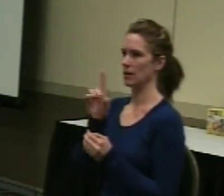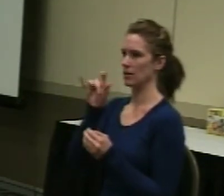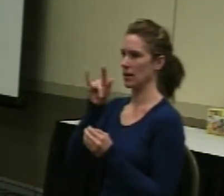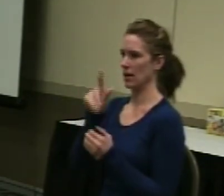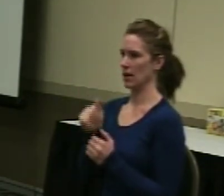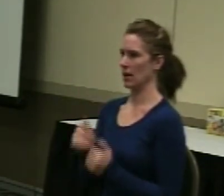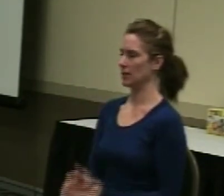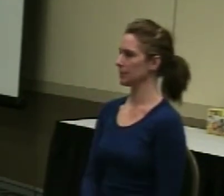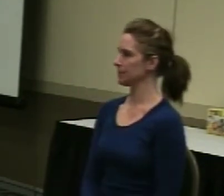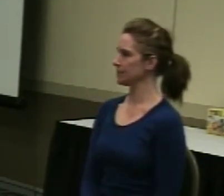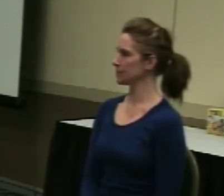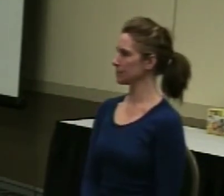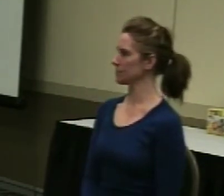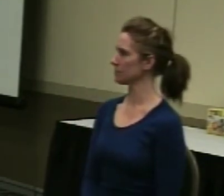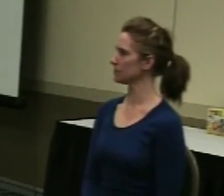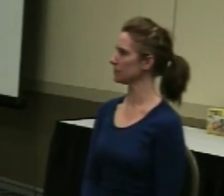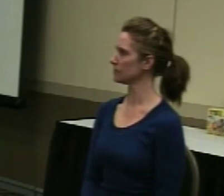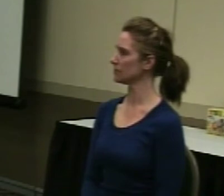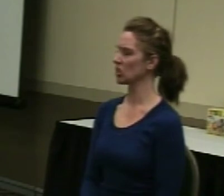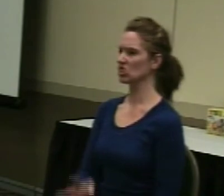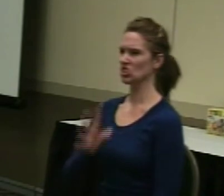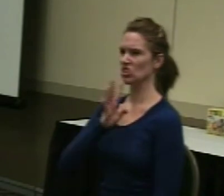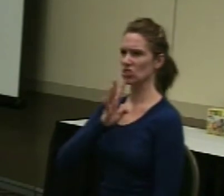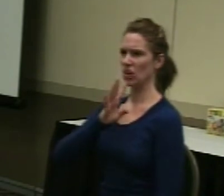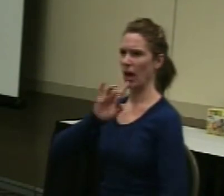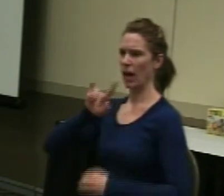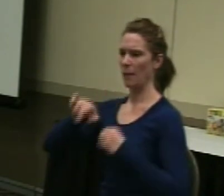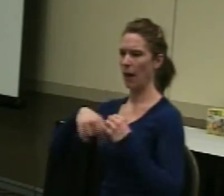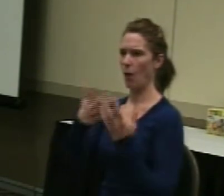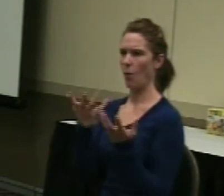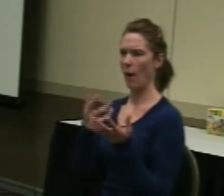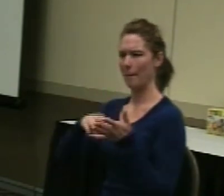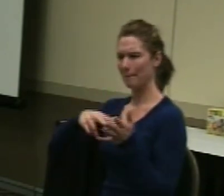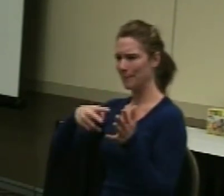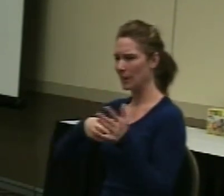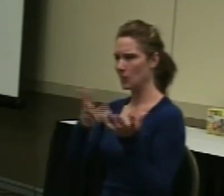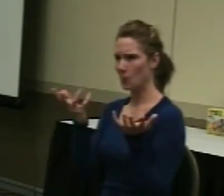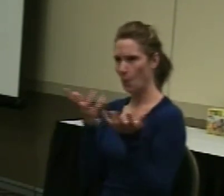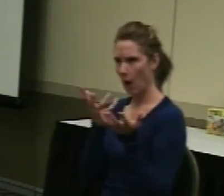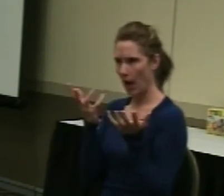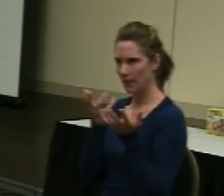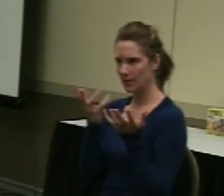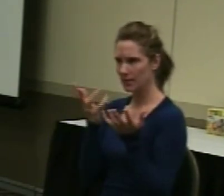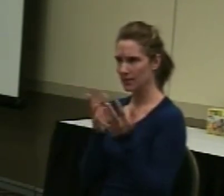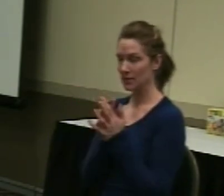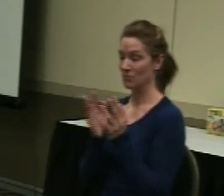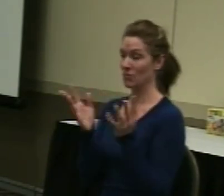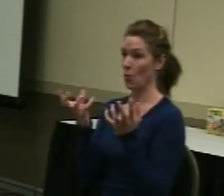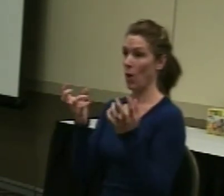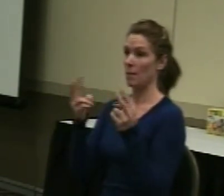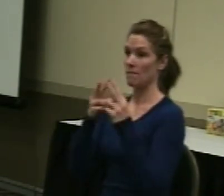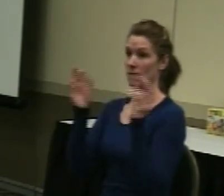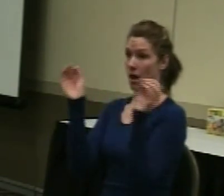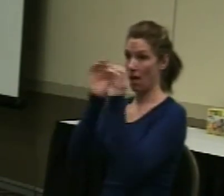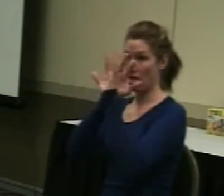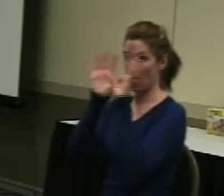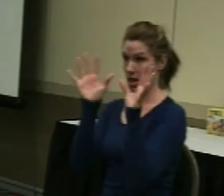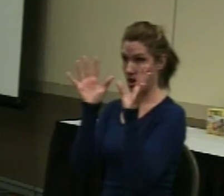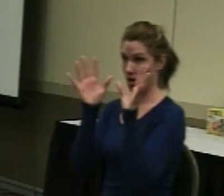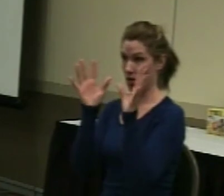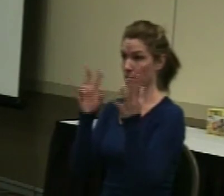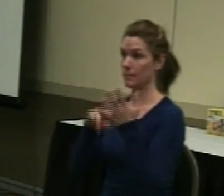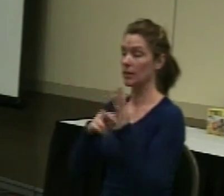what are we talking about when we think about aggregating data? Let us be very clear what we are